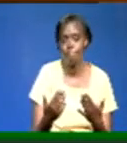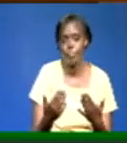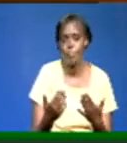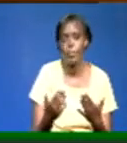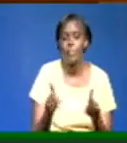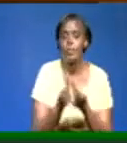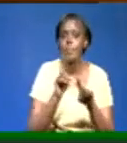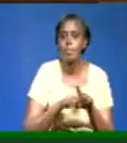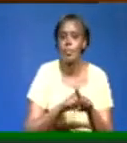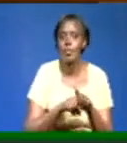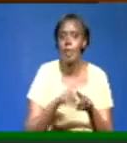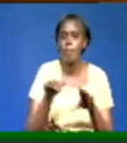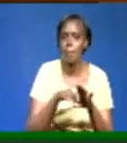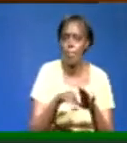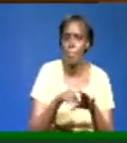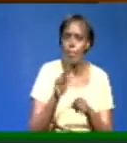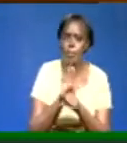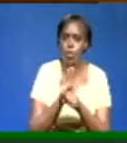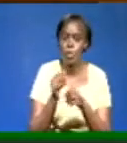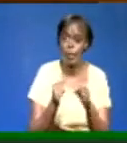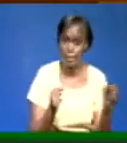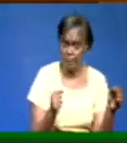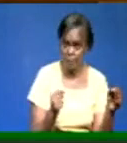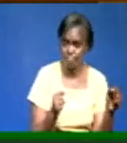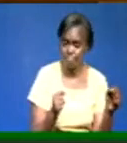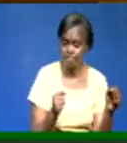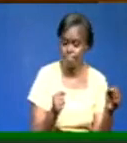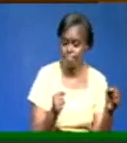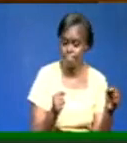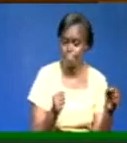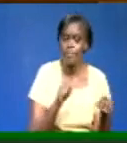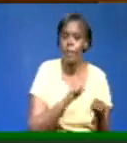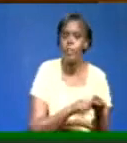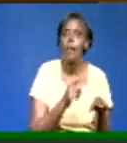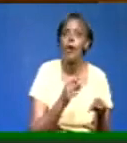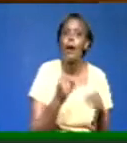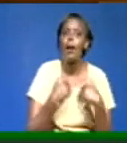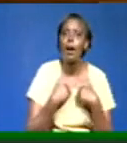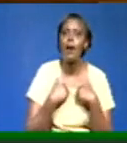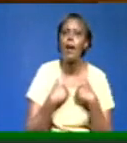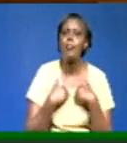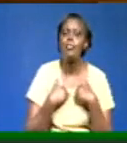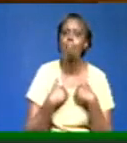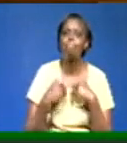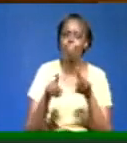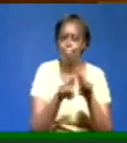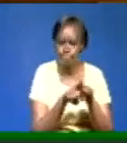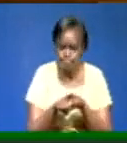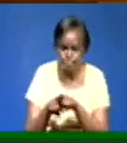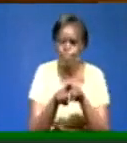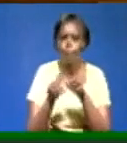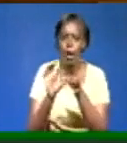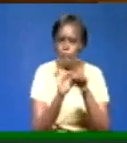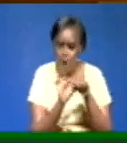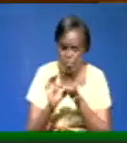also to my colleagues in the majority side, when now they want, we had a unanimous decision, and